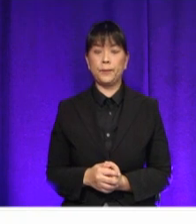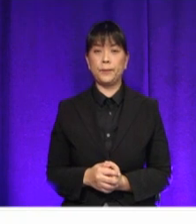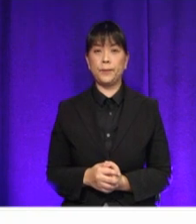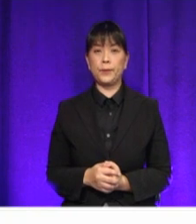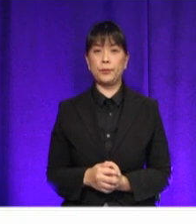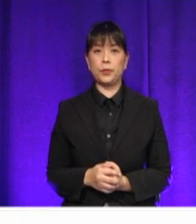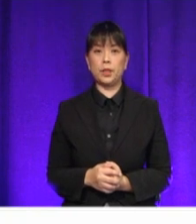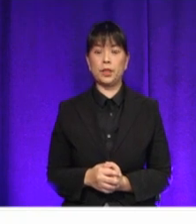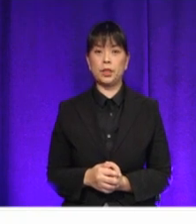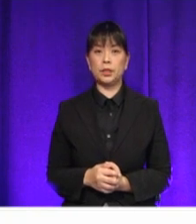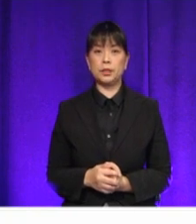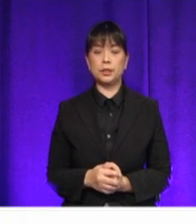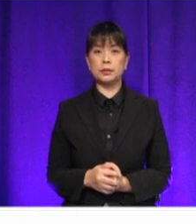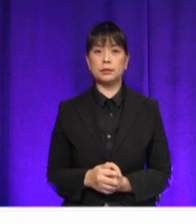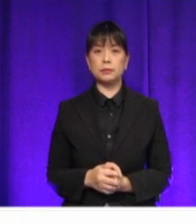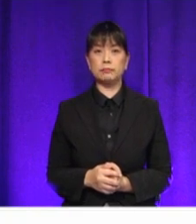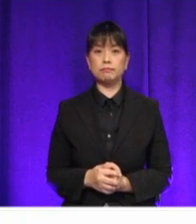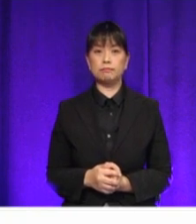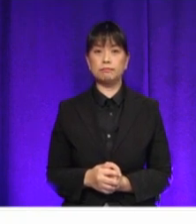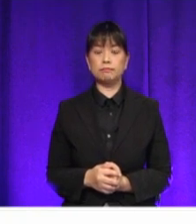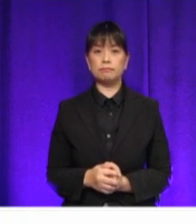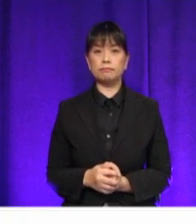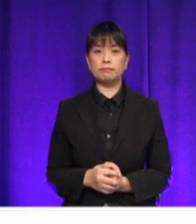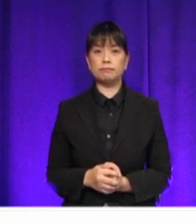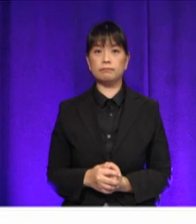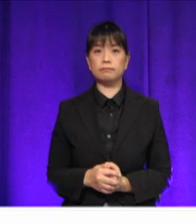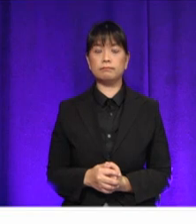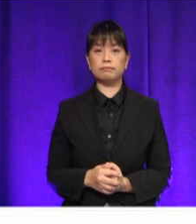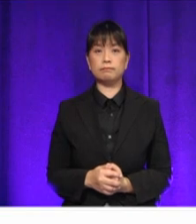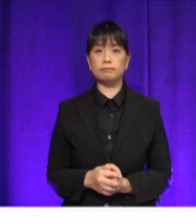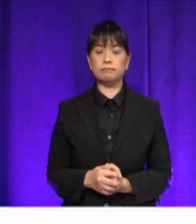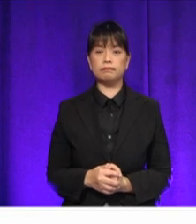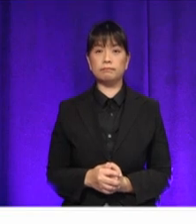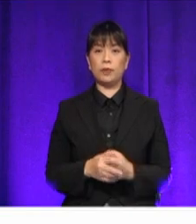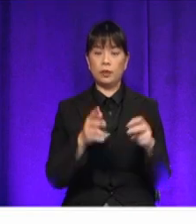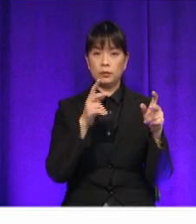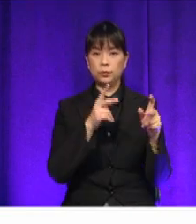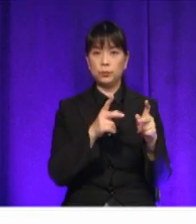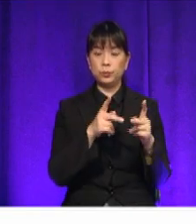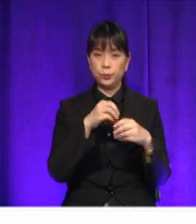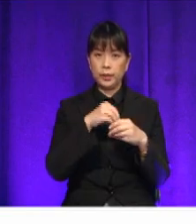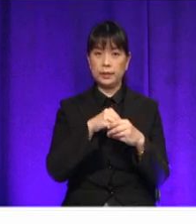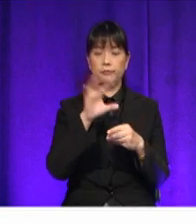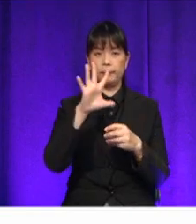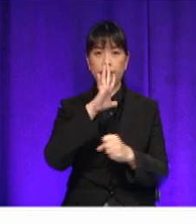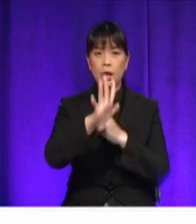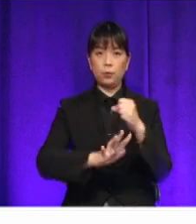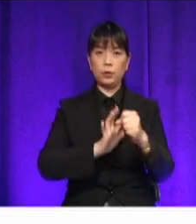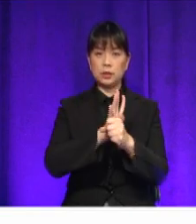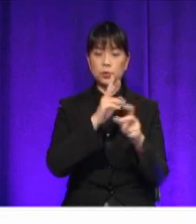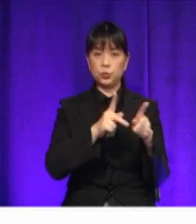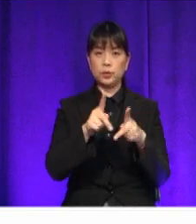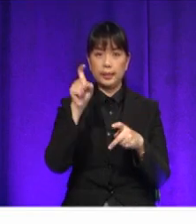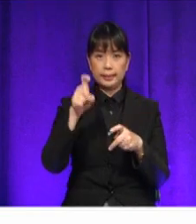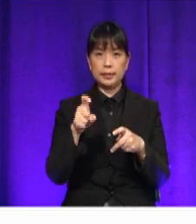school life, basically learning and whatnot. And within those 5 hours, they need to have enough energy to be able